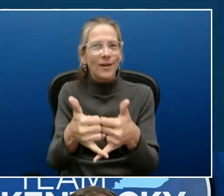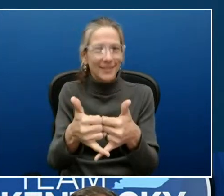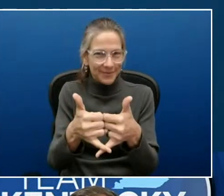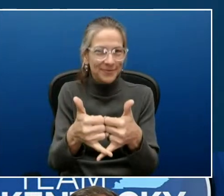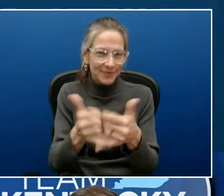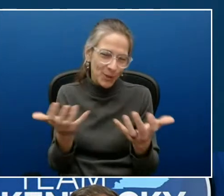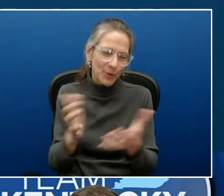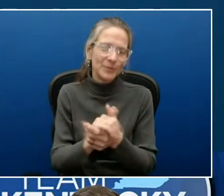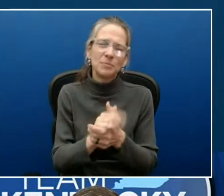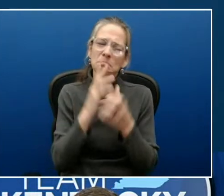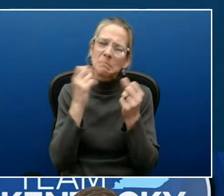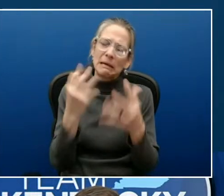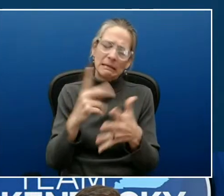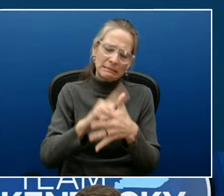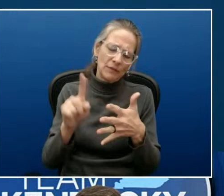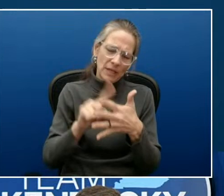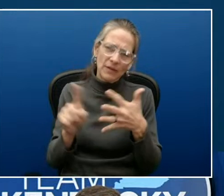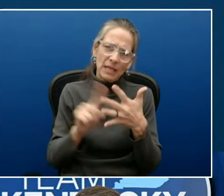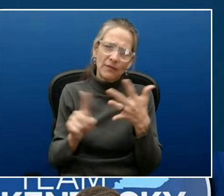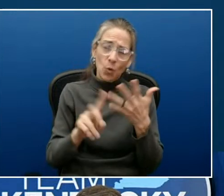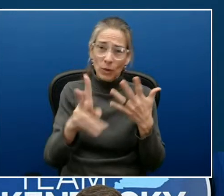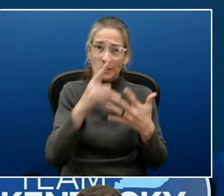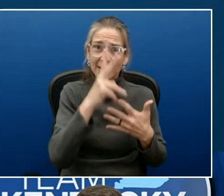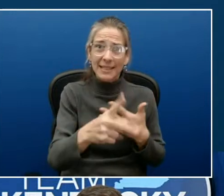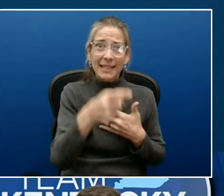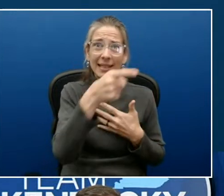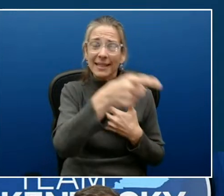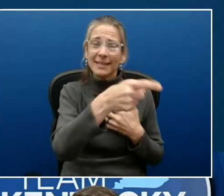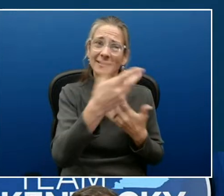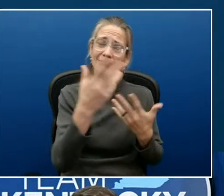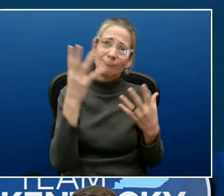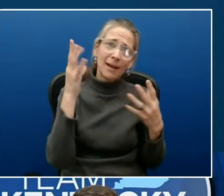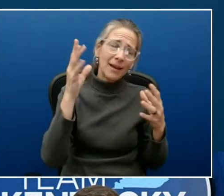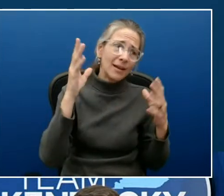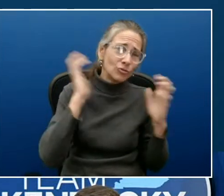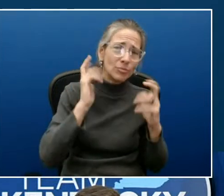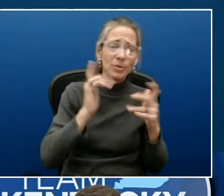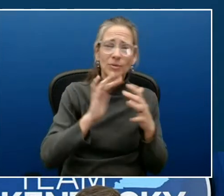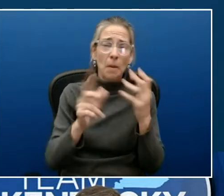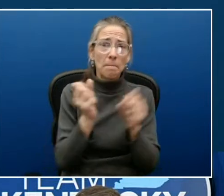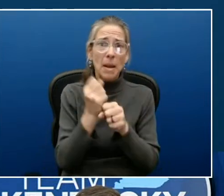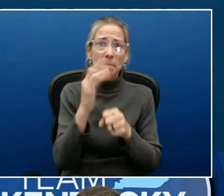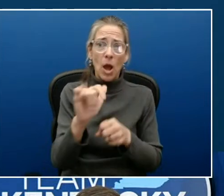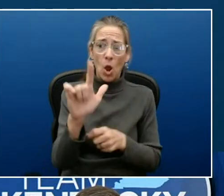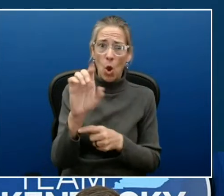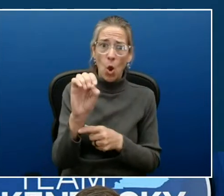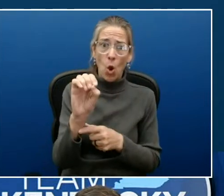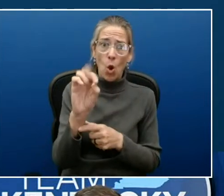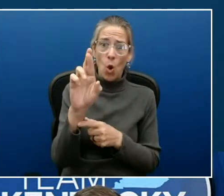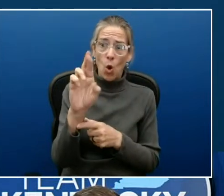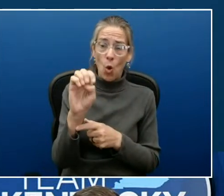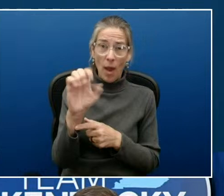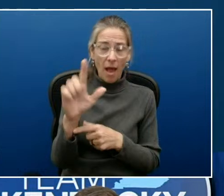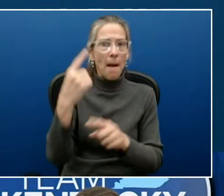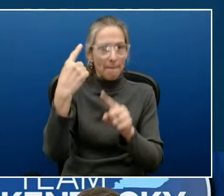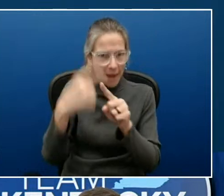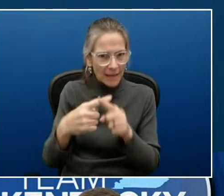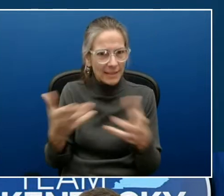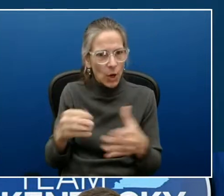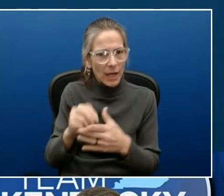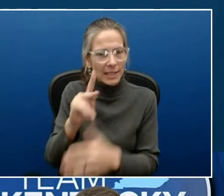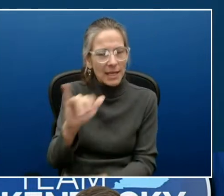many products that you see in the beauty sector aren't just made by L'Oreal, they're made here in Kentucky, including